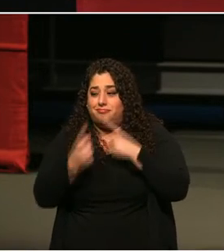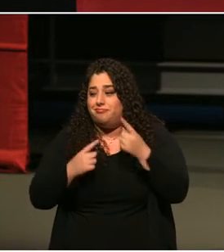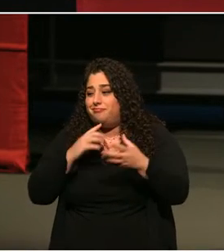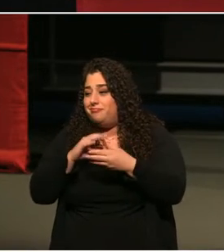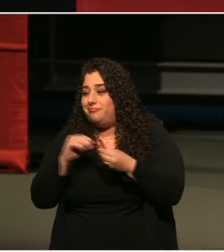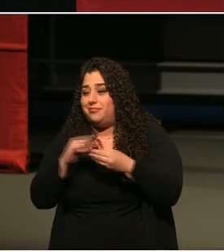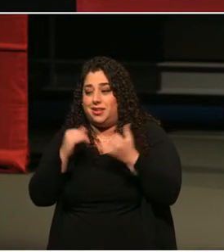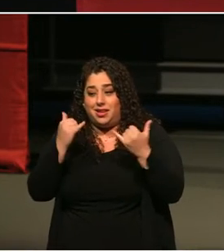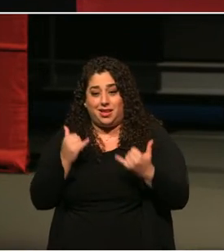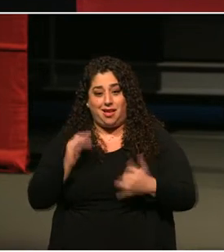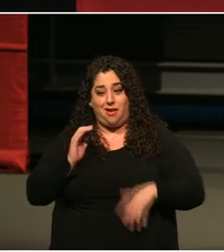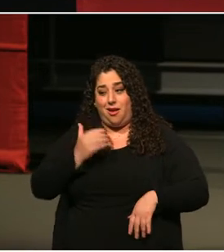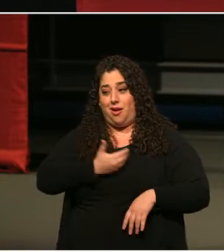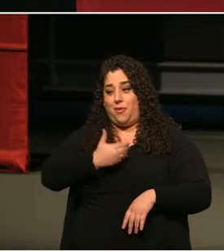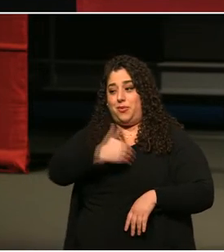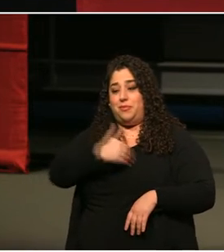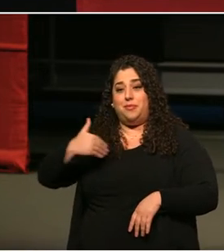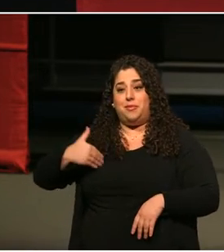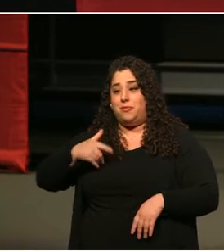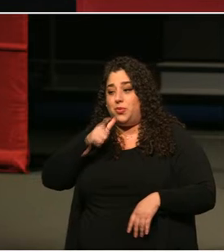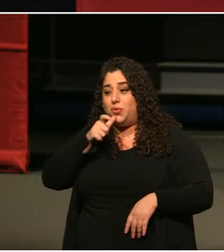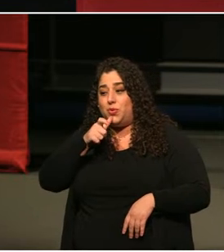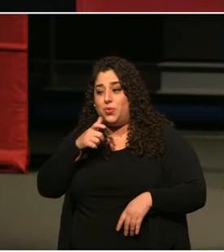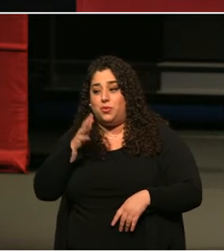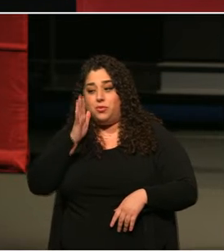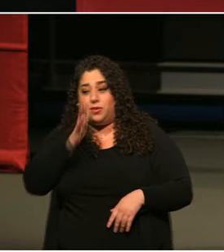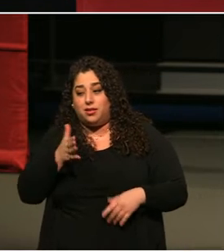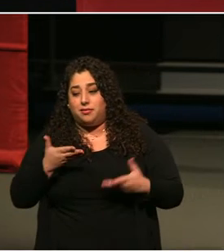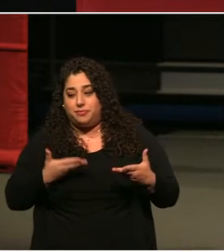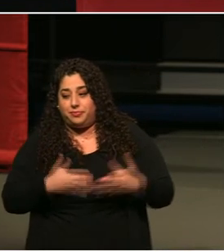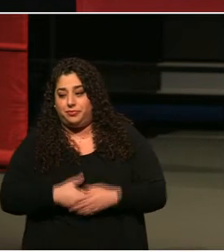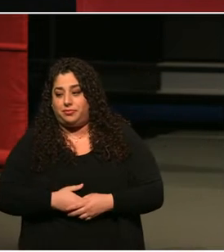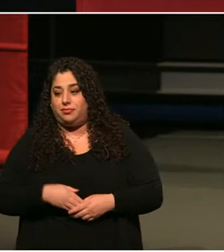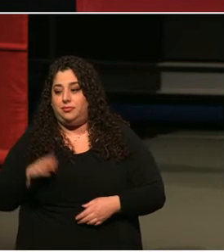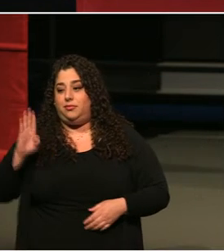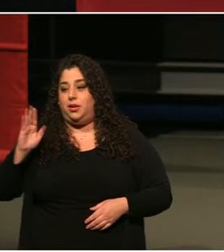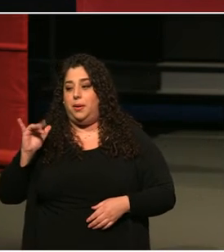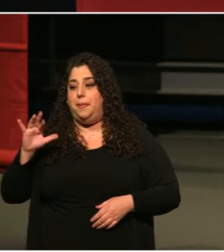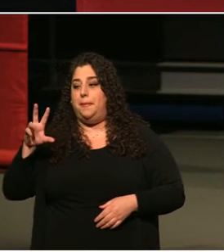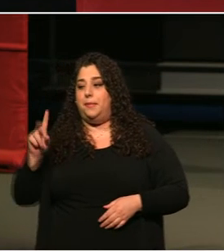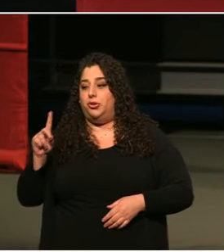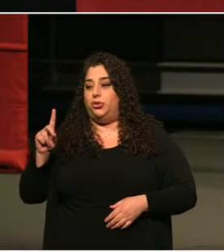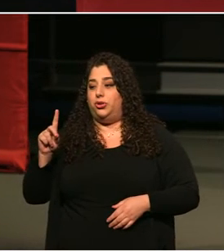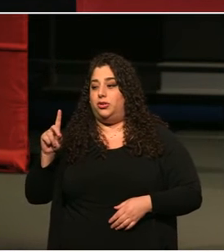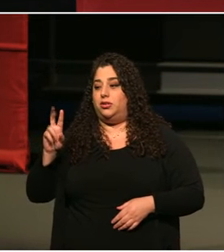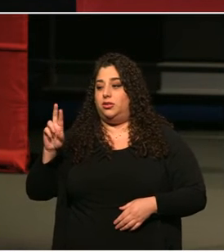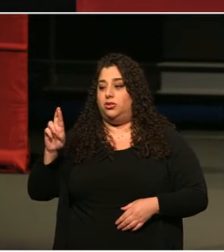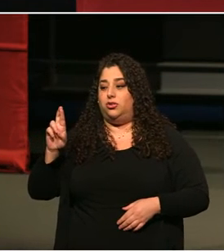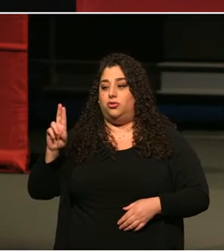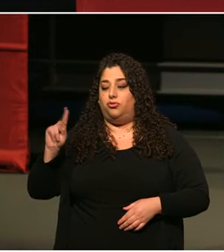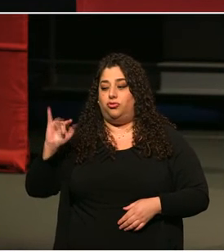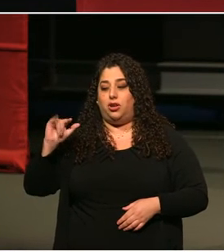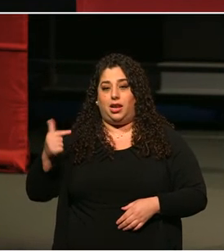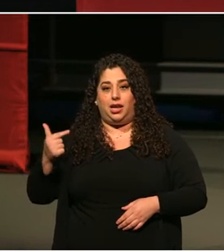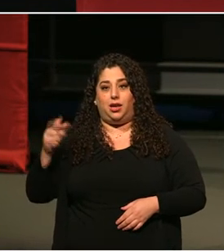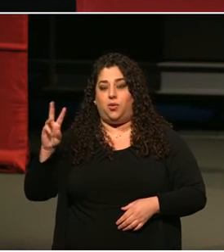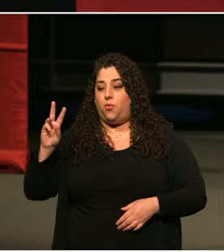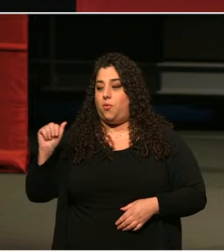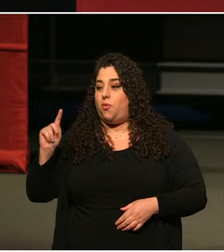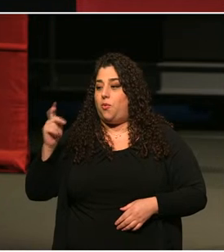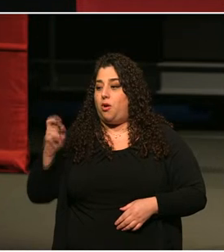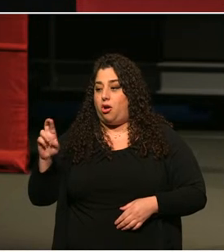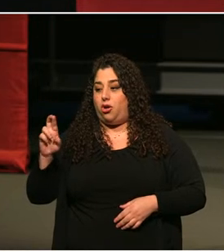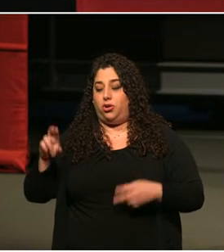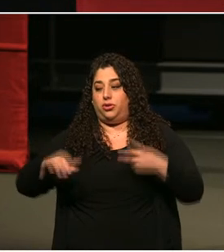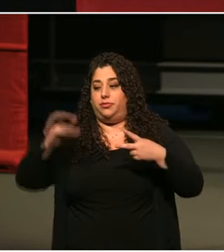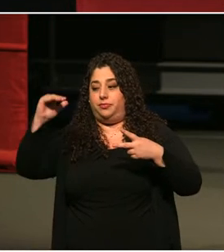Ainsley Gardner, our talent development programs and community partnerships, we are building a future of film that is